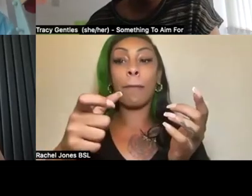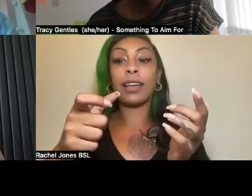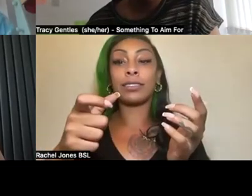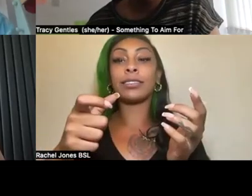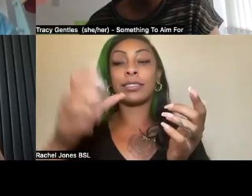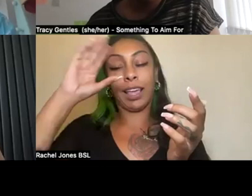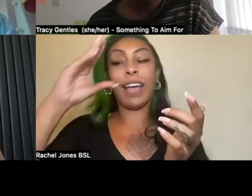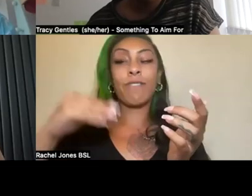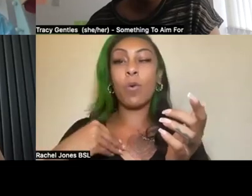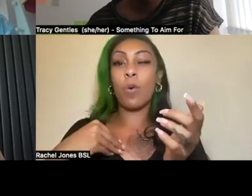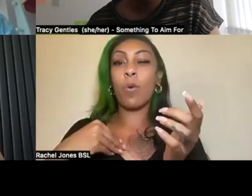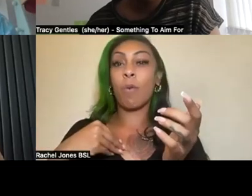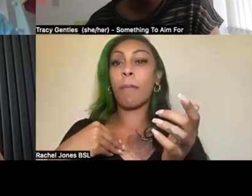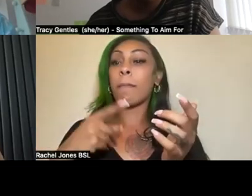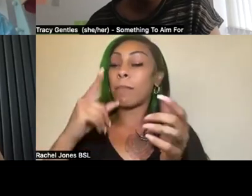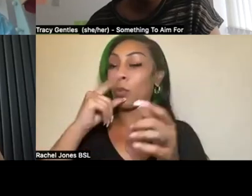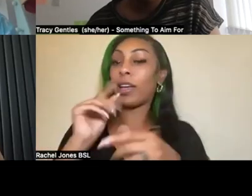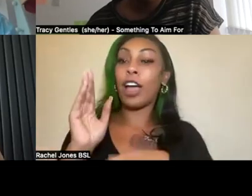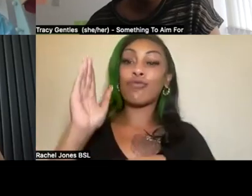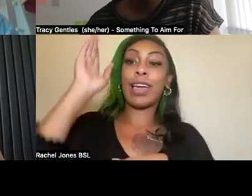that you'd like to speak by raising your hand.